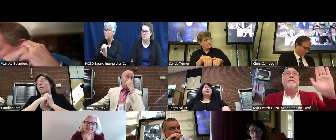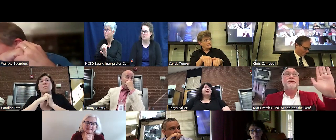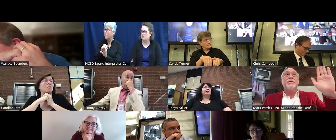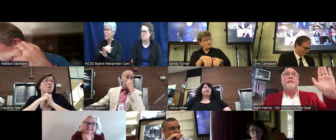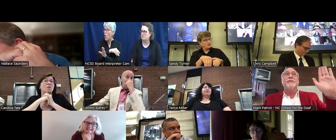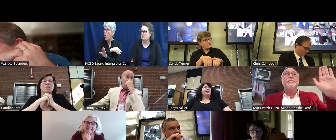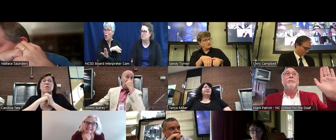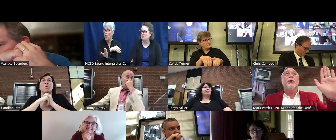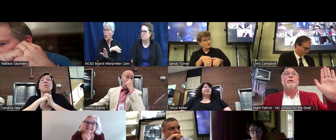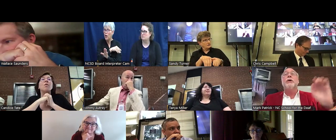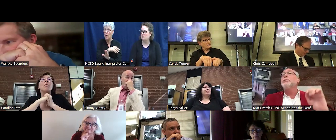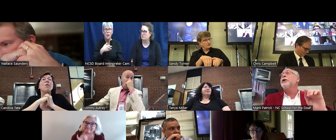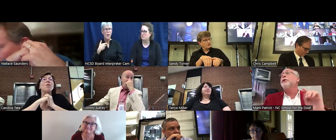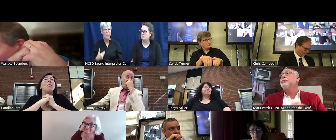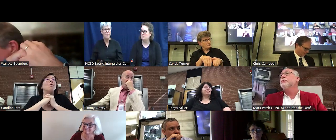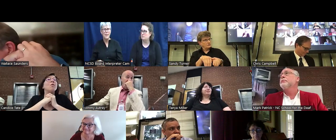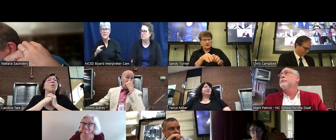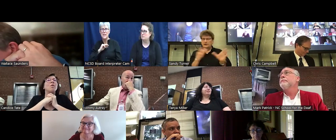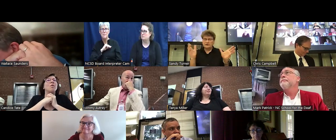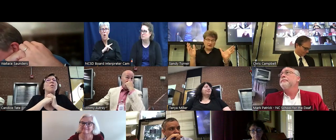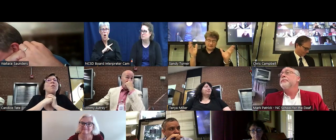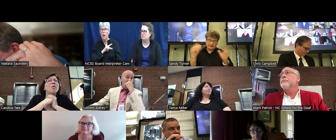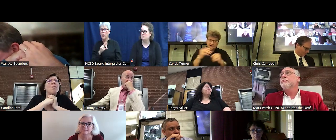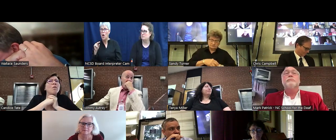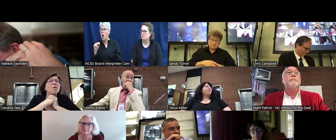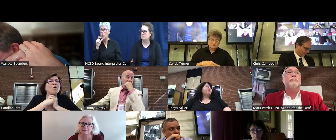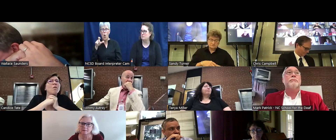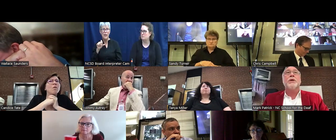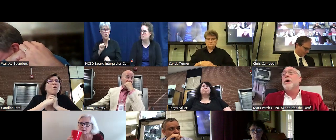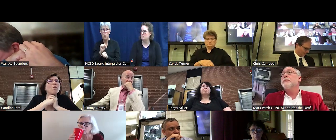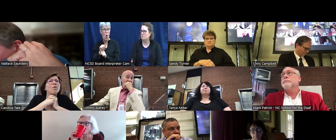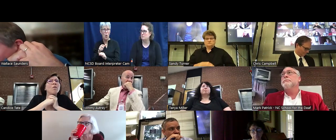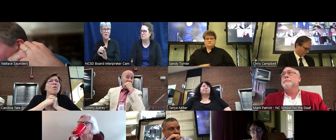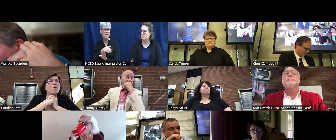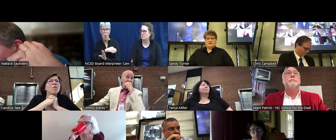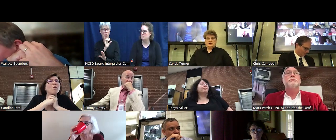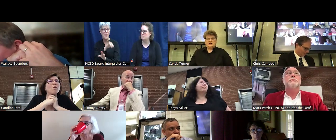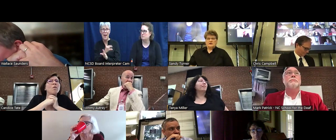And this is Mark. No, Okay, then